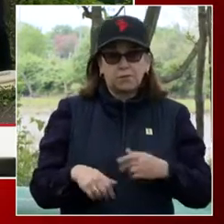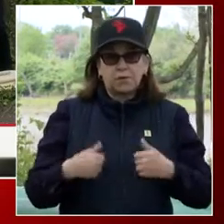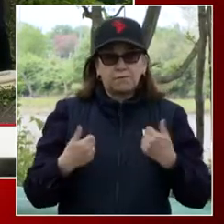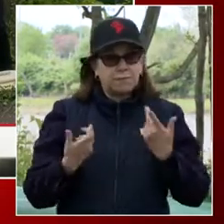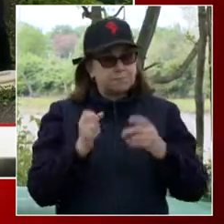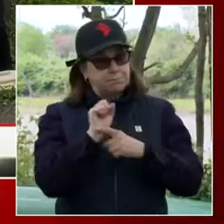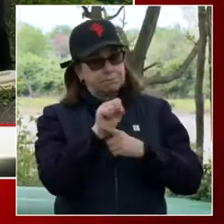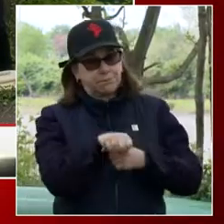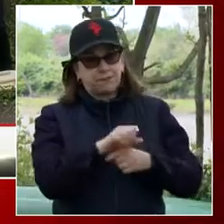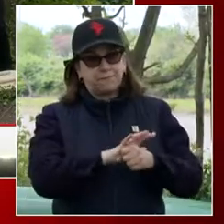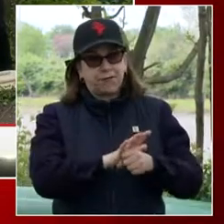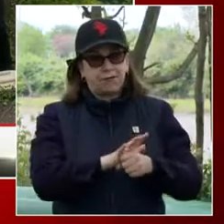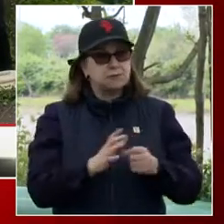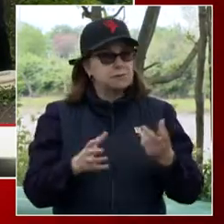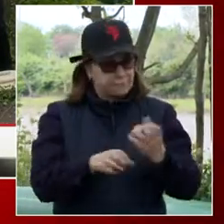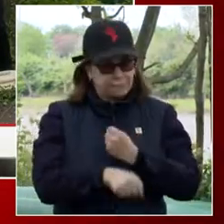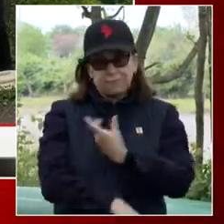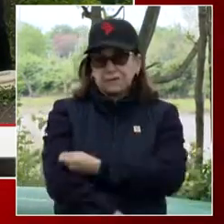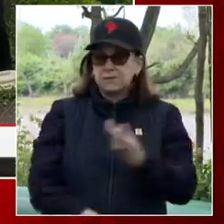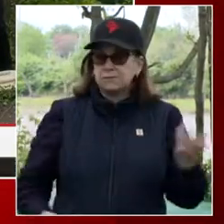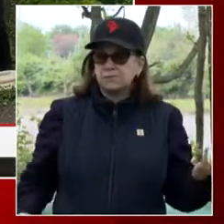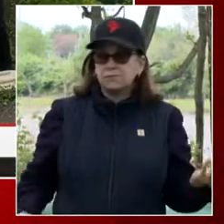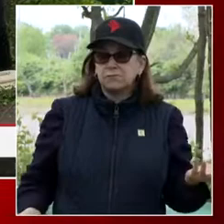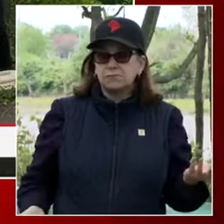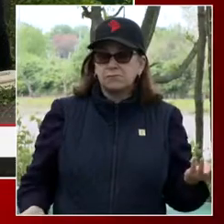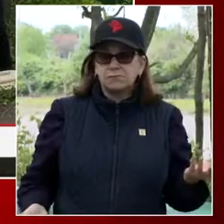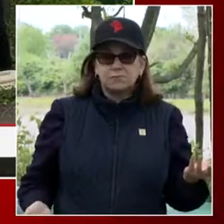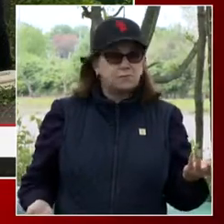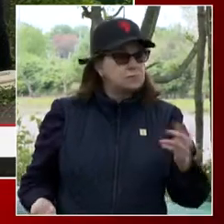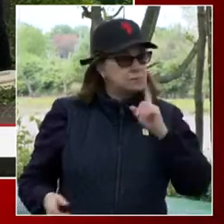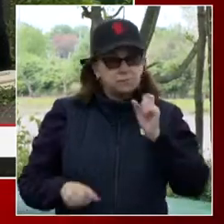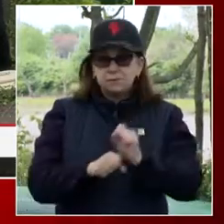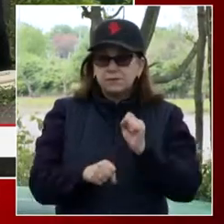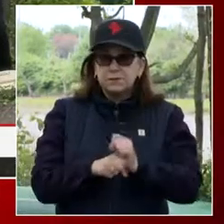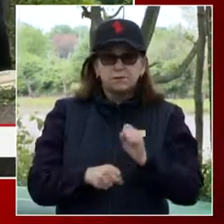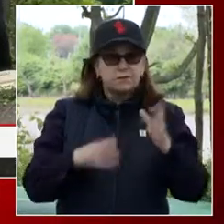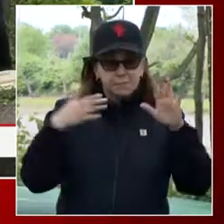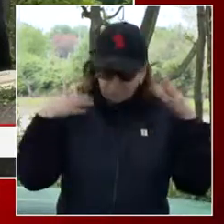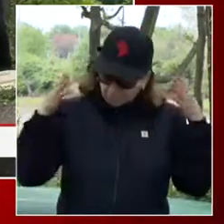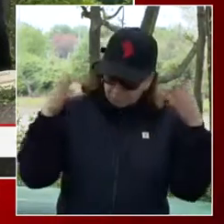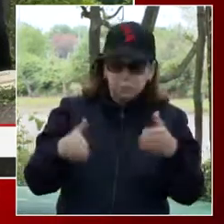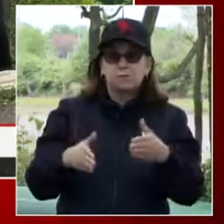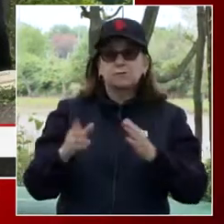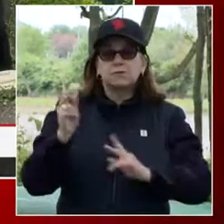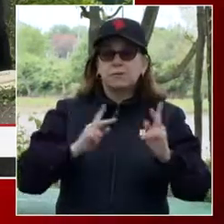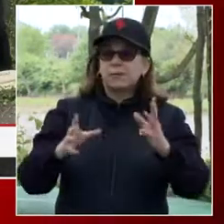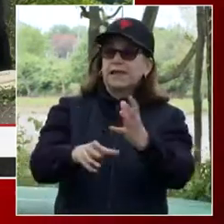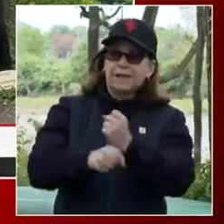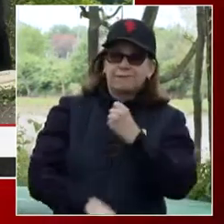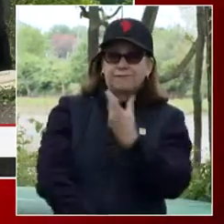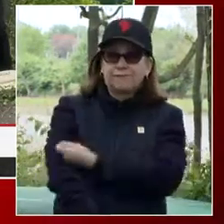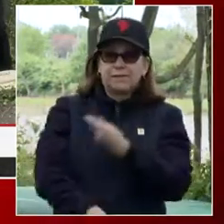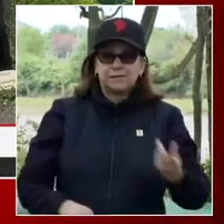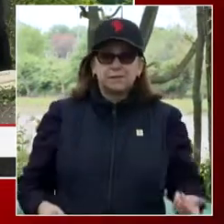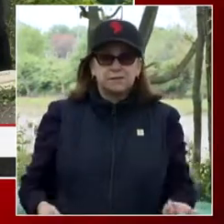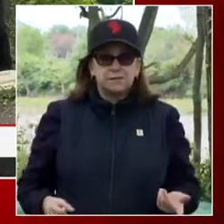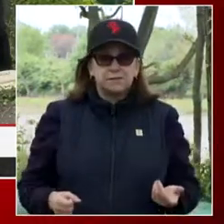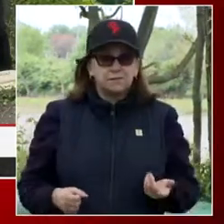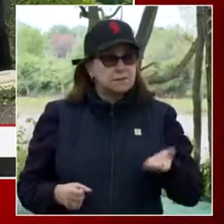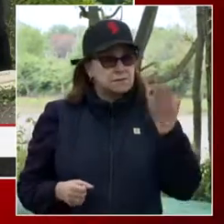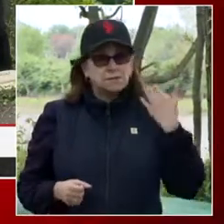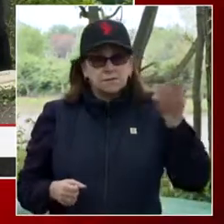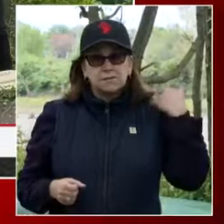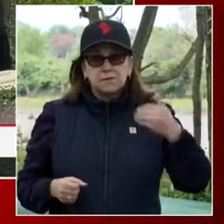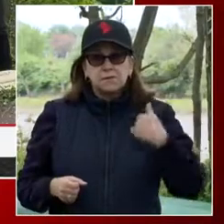get vaccinated. And that is really our focus. You covered, I believe, a few weeks ago, we kind